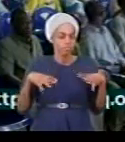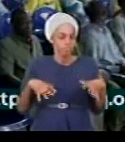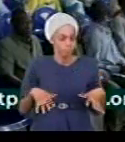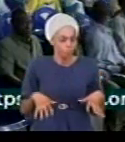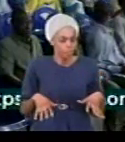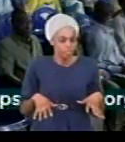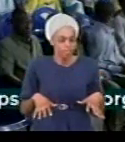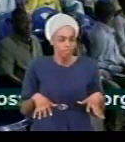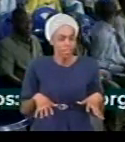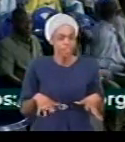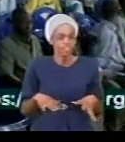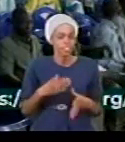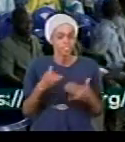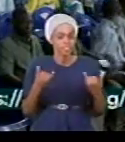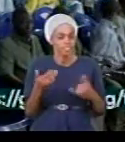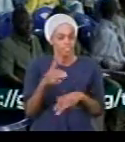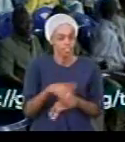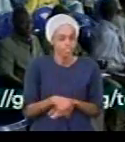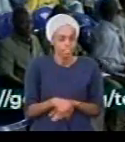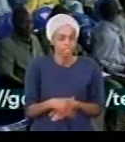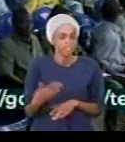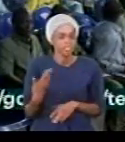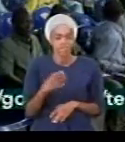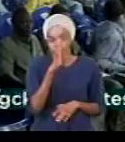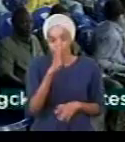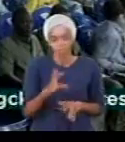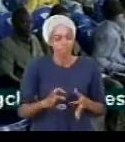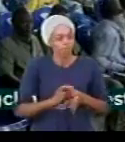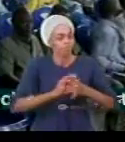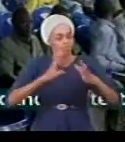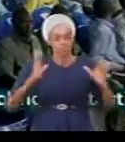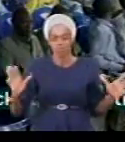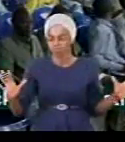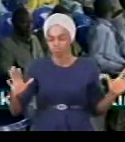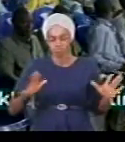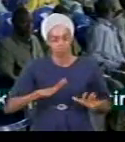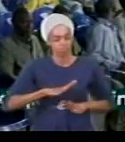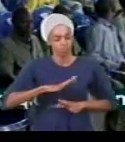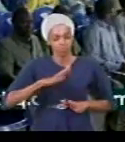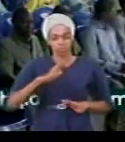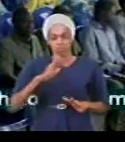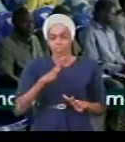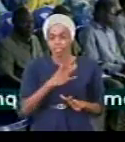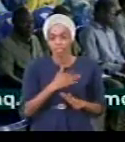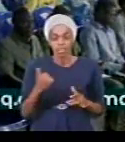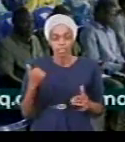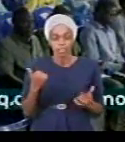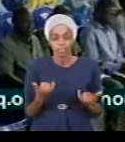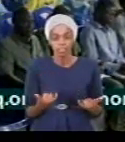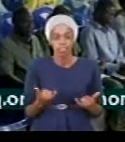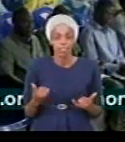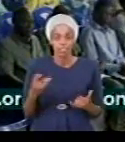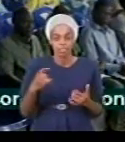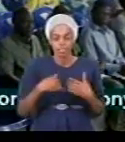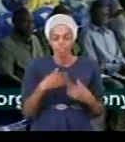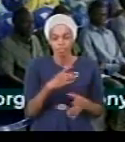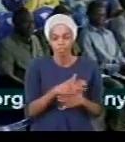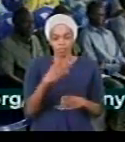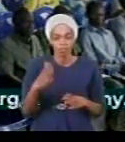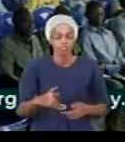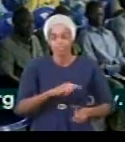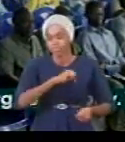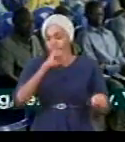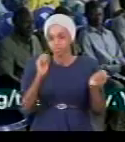total triumph, and he's praising God. Praising the Lord indeed, just like Favor Castle is praising the